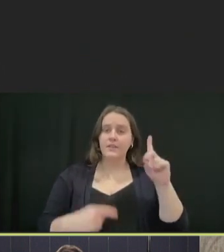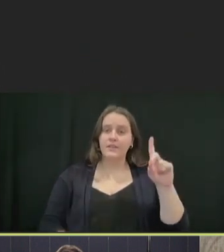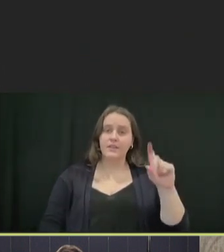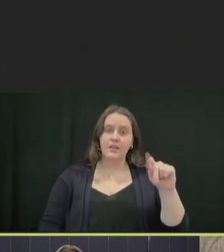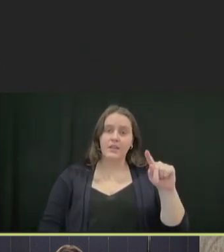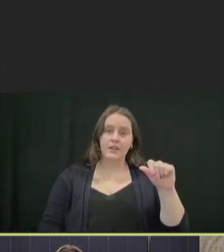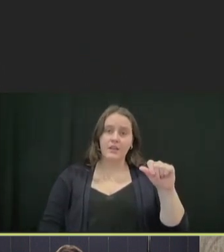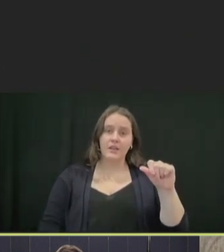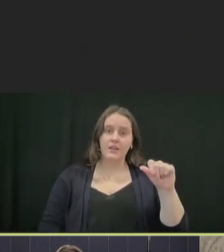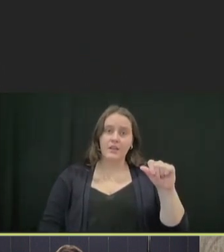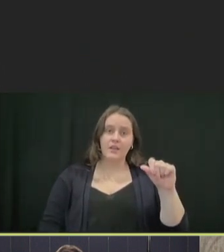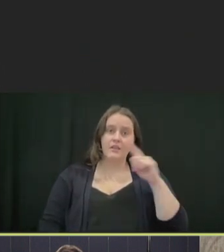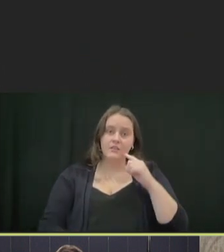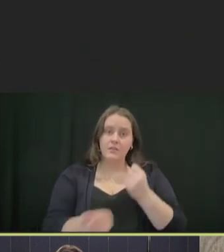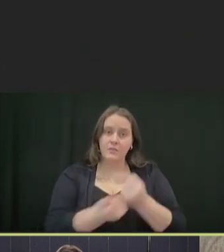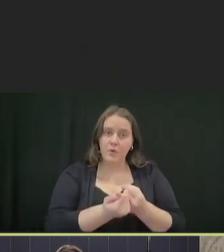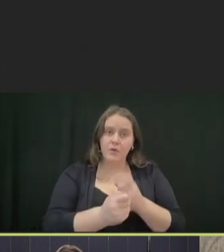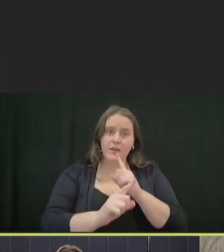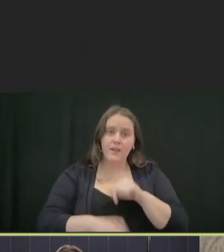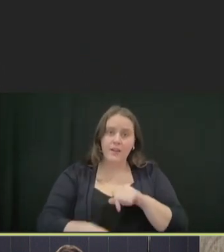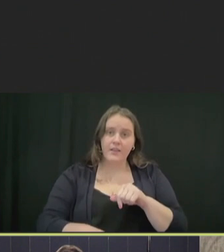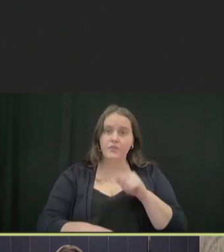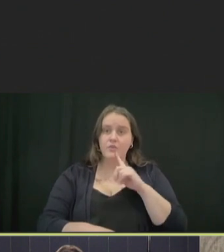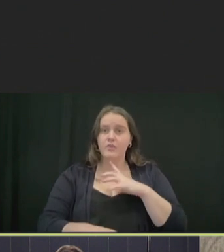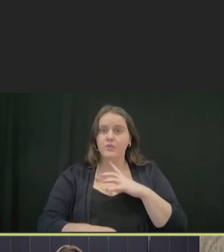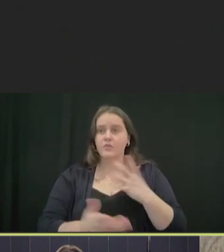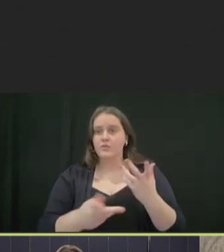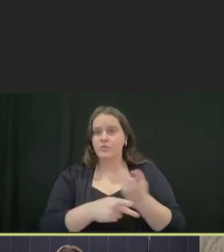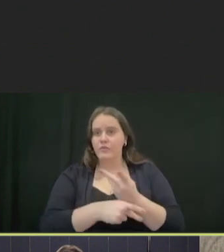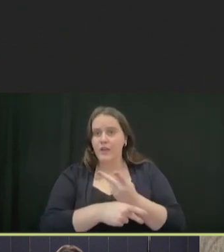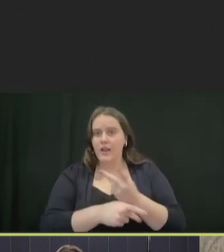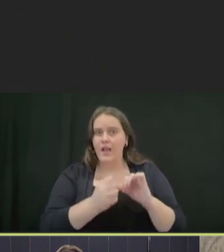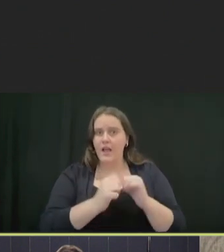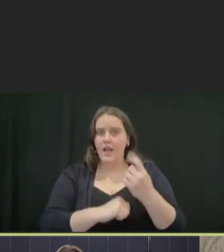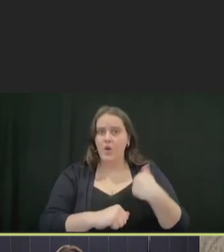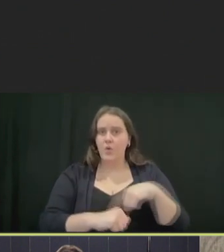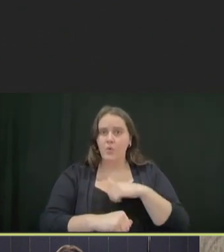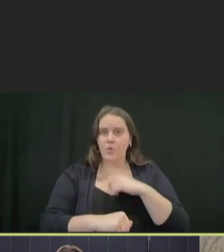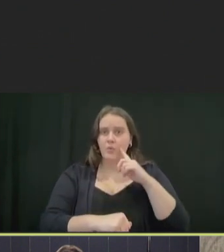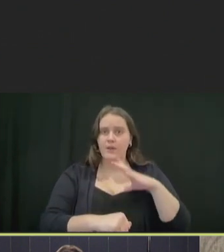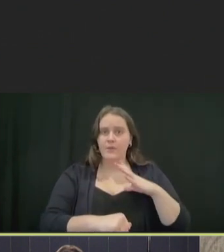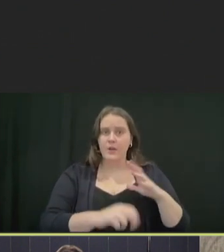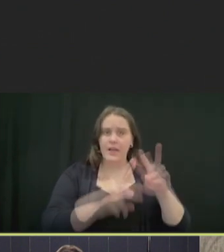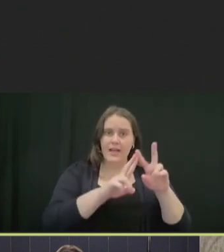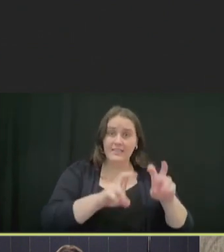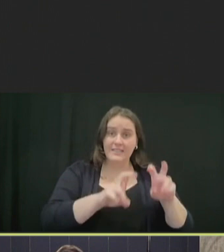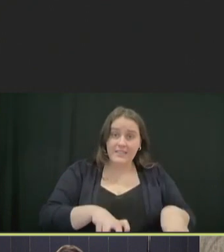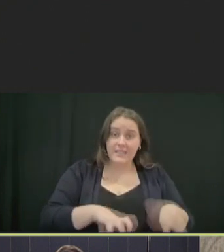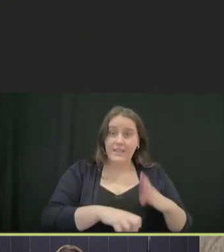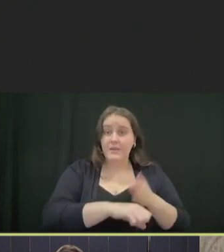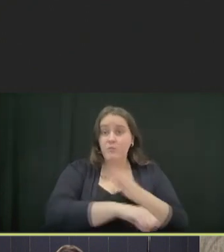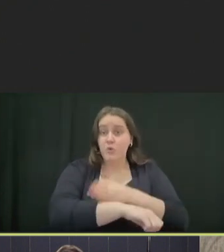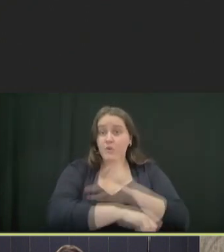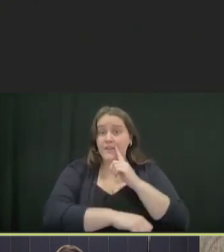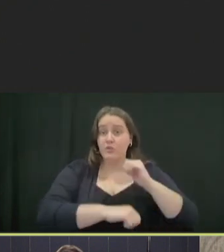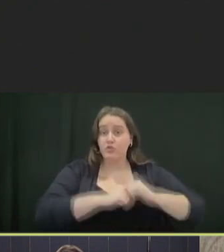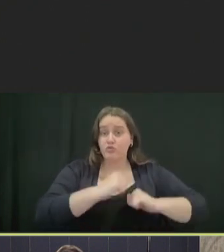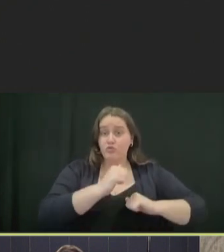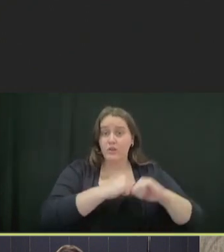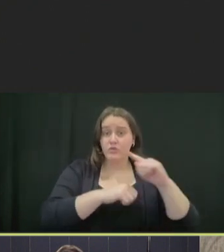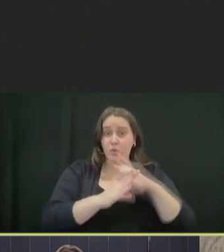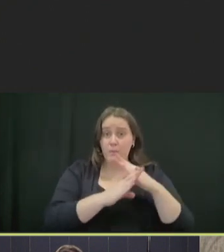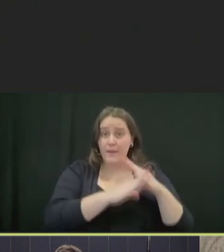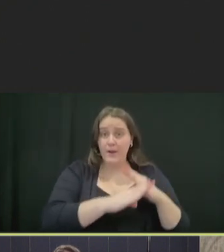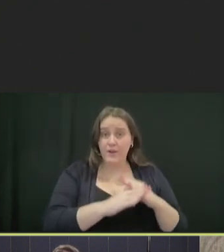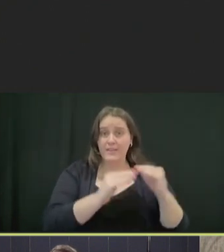to assess how much we're assessing and improving those structural barriers and inequities.